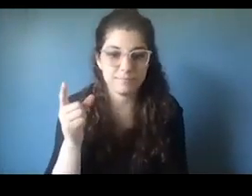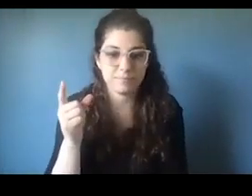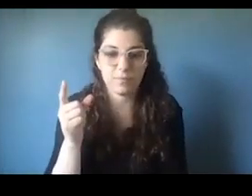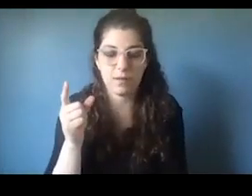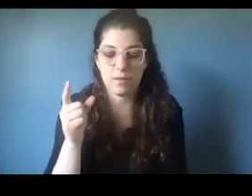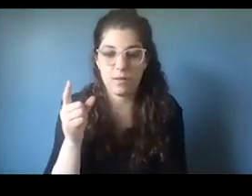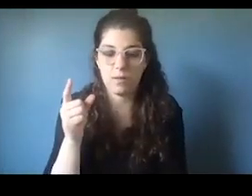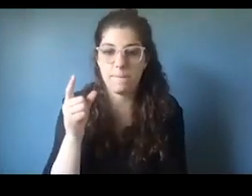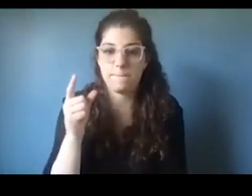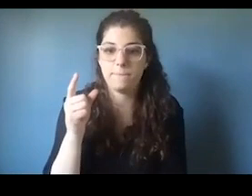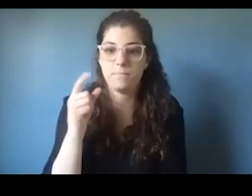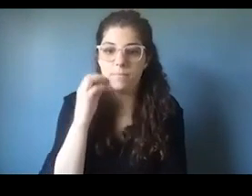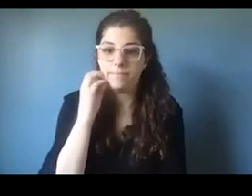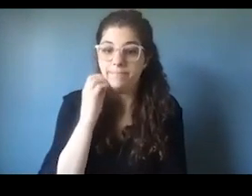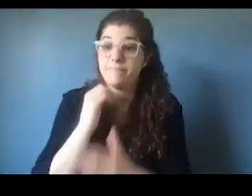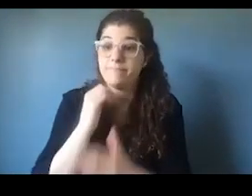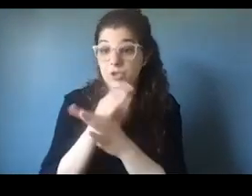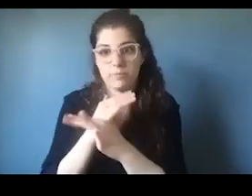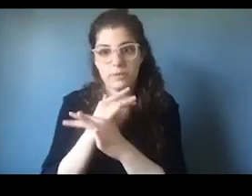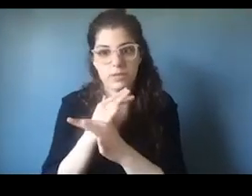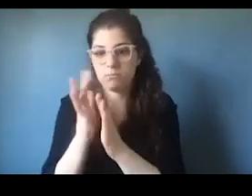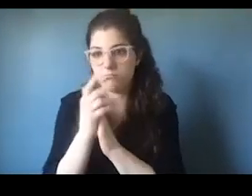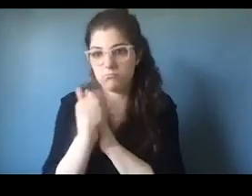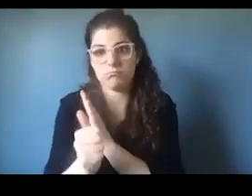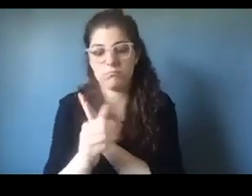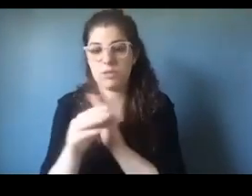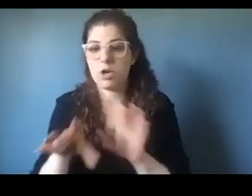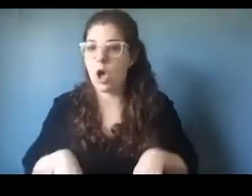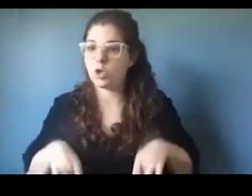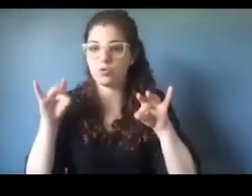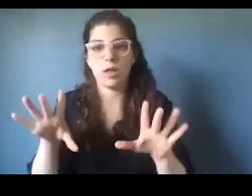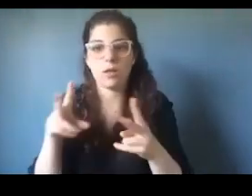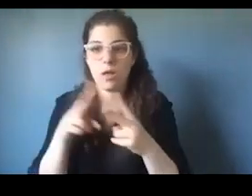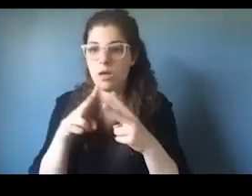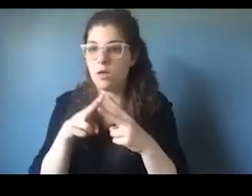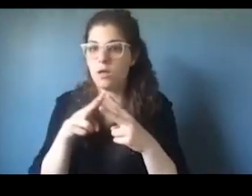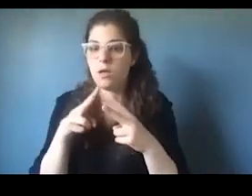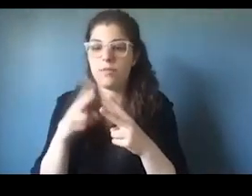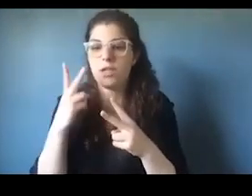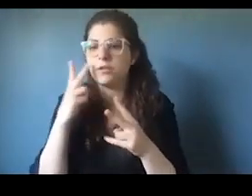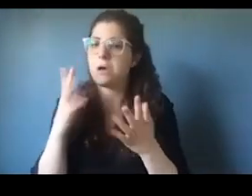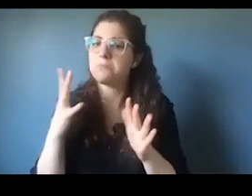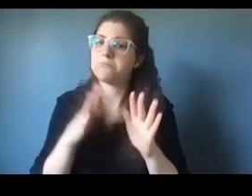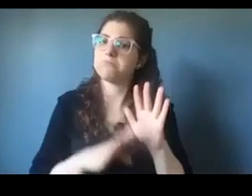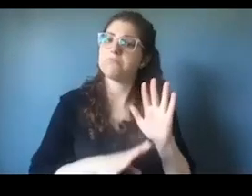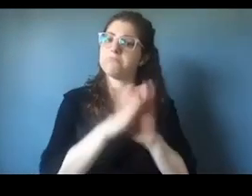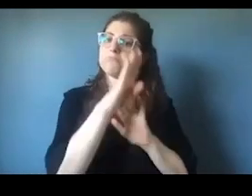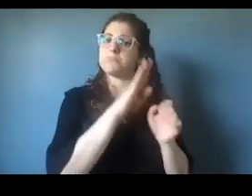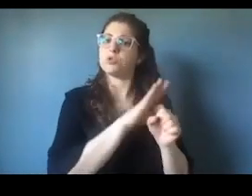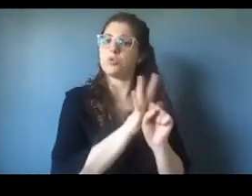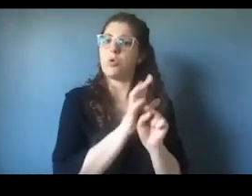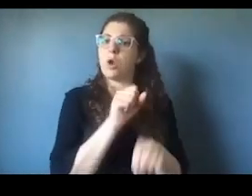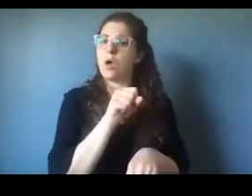are Germany, especially, and Australia to a lesser extent, where they saw relatively large spikes in COVID crisis,